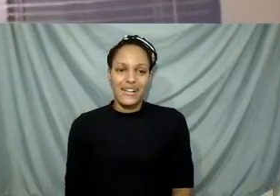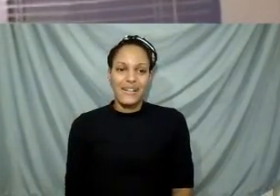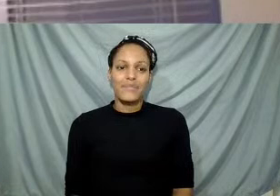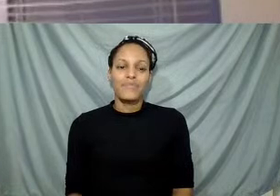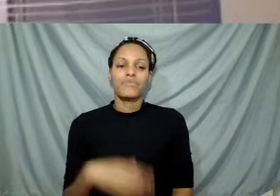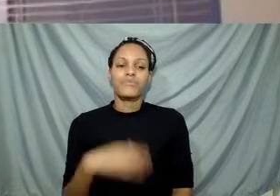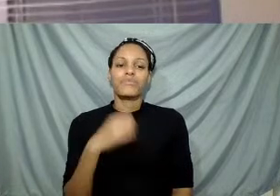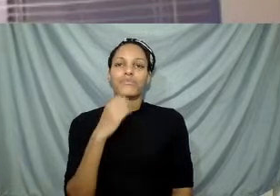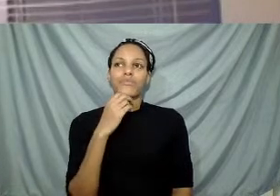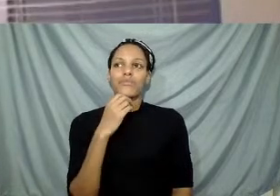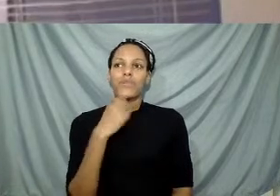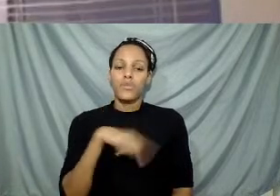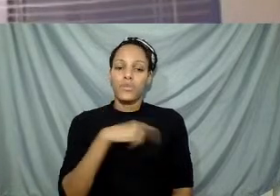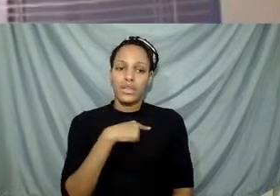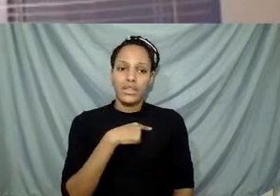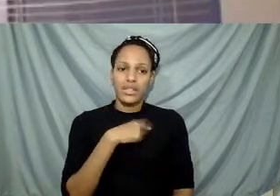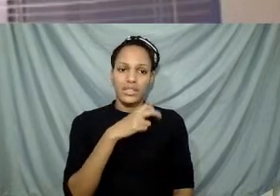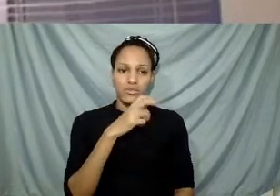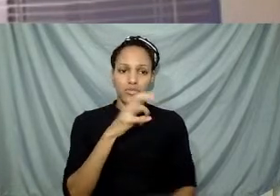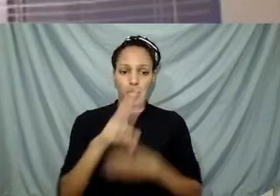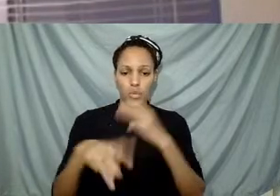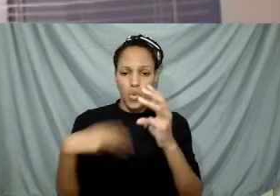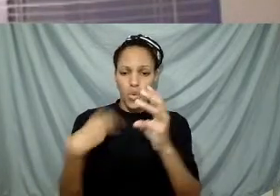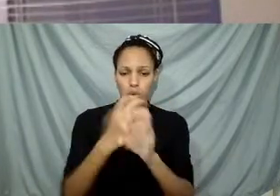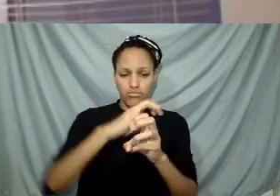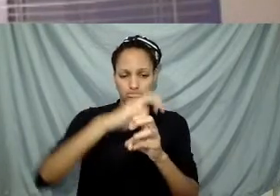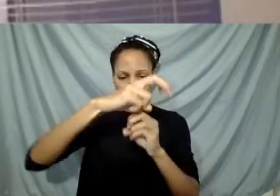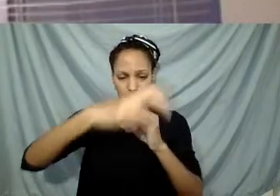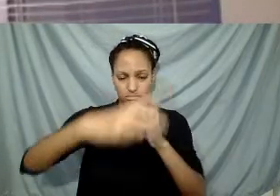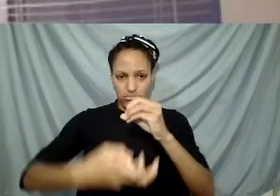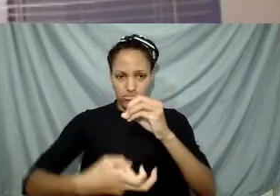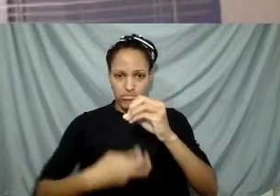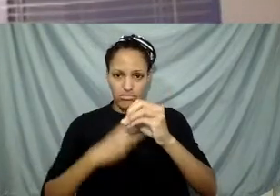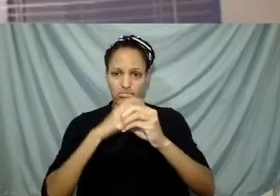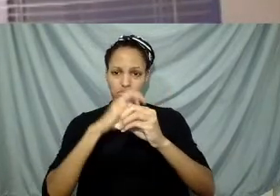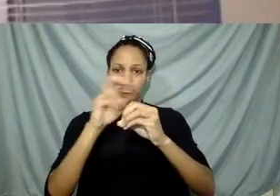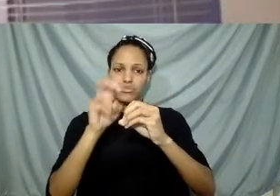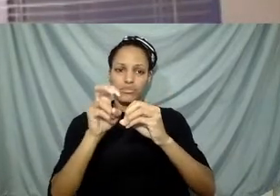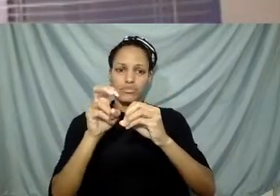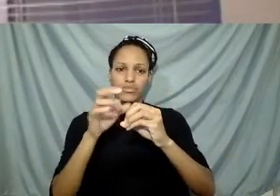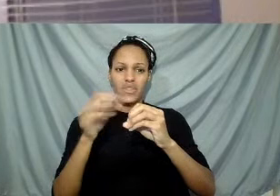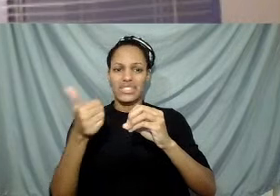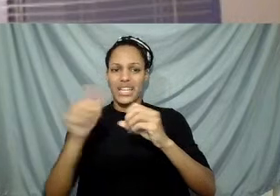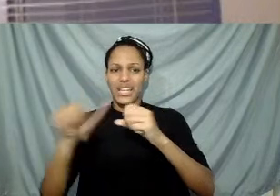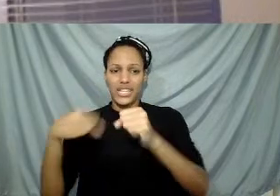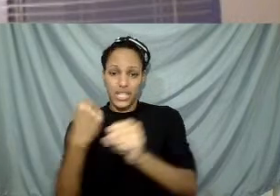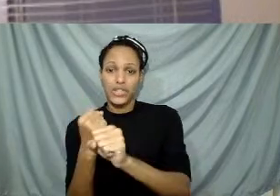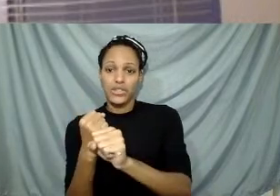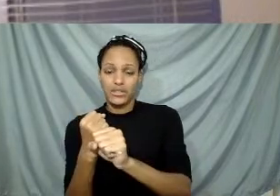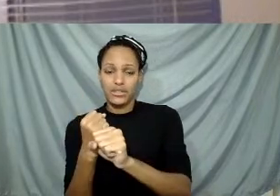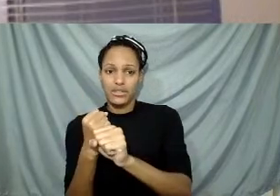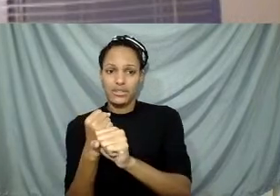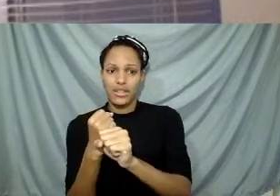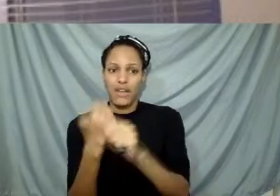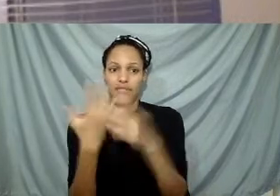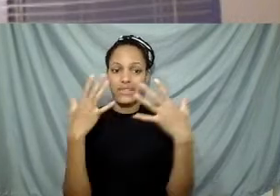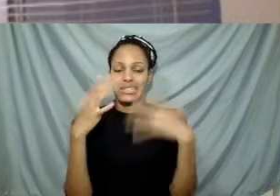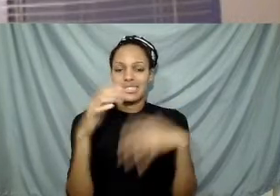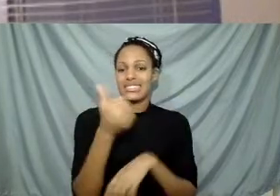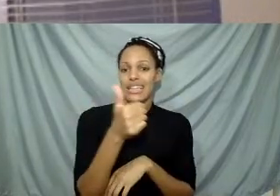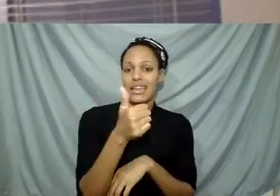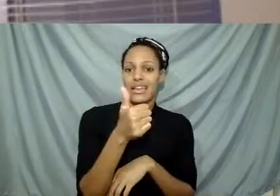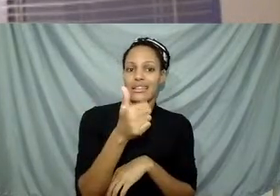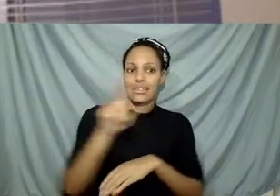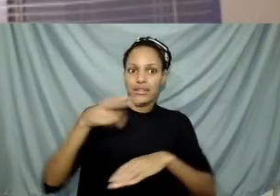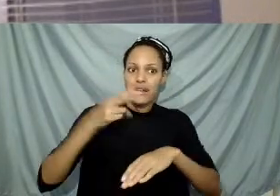the world over a 10-year period. We completed about 10 national tours, and I